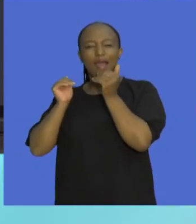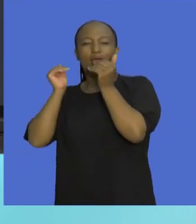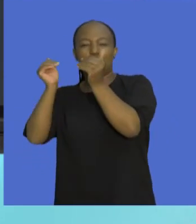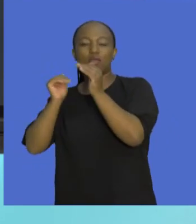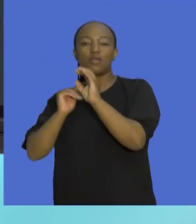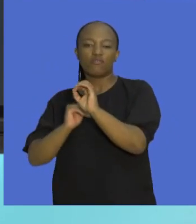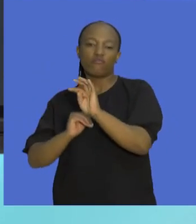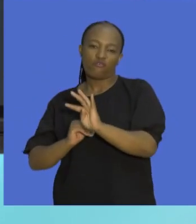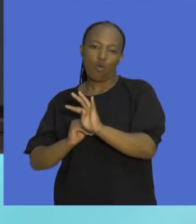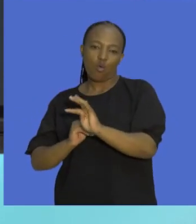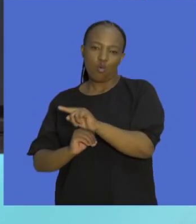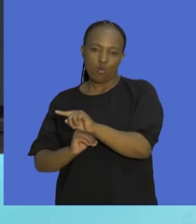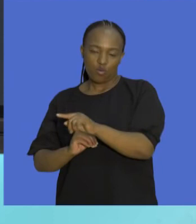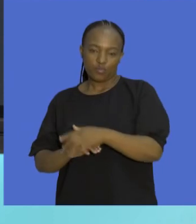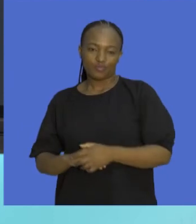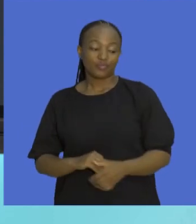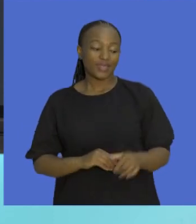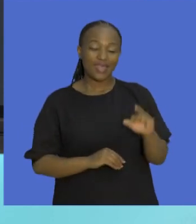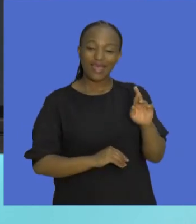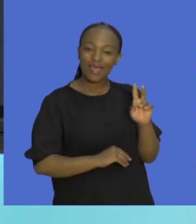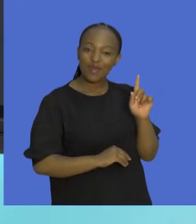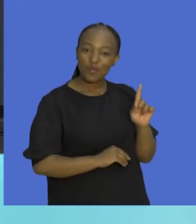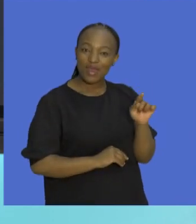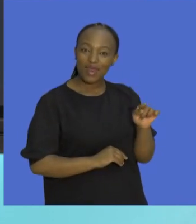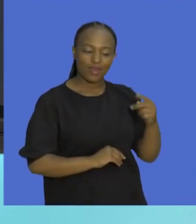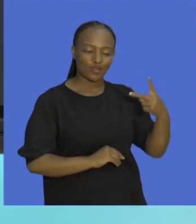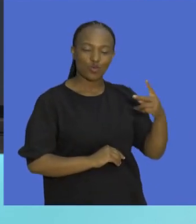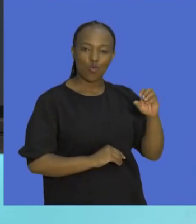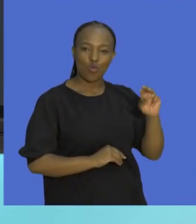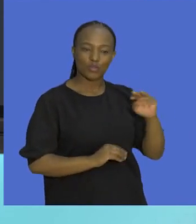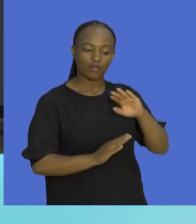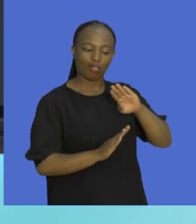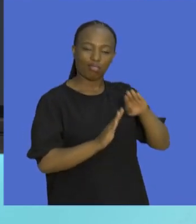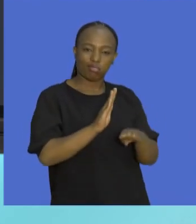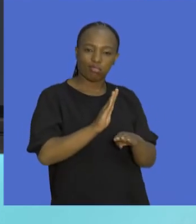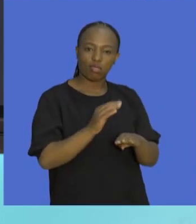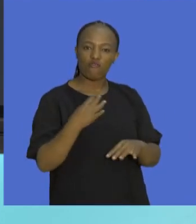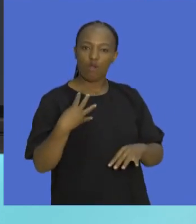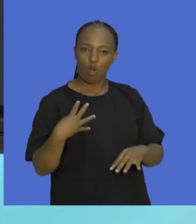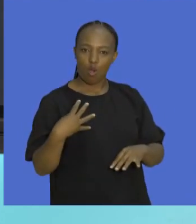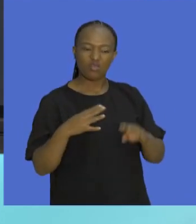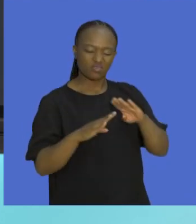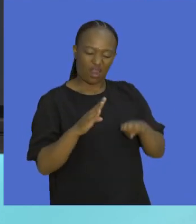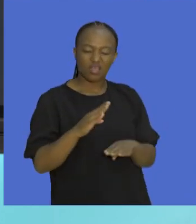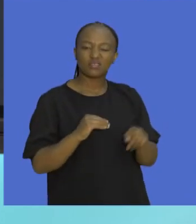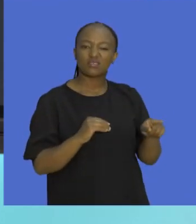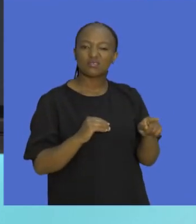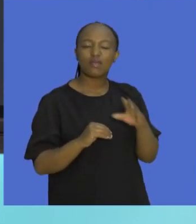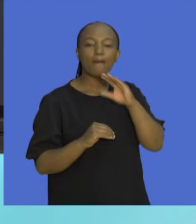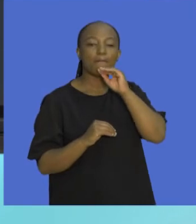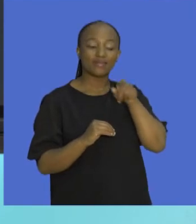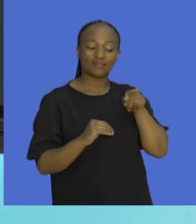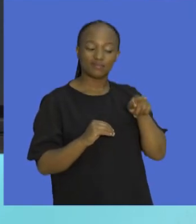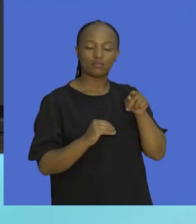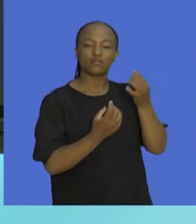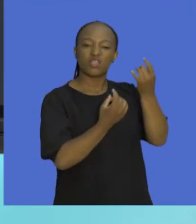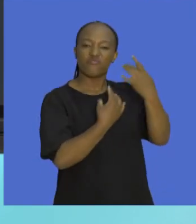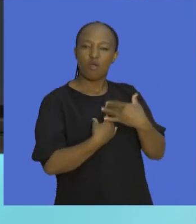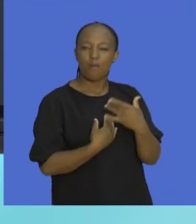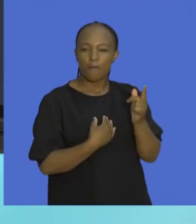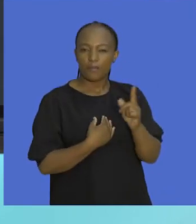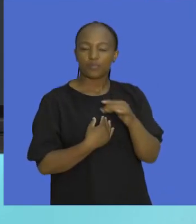high resistance, okay? Now, R1, which is 2 ohms, which is less than the 4 ohms, okay? What does that say to